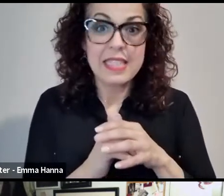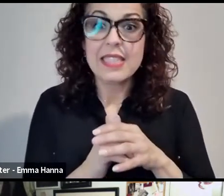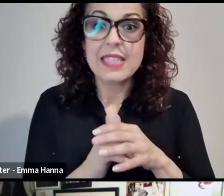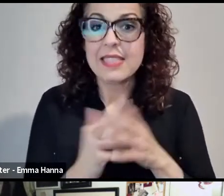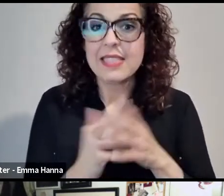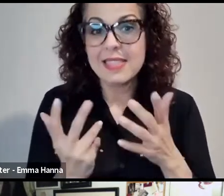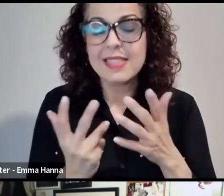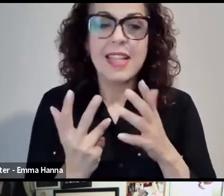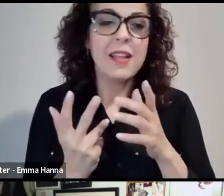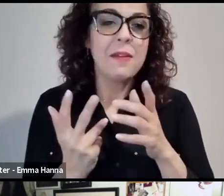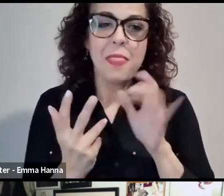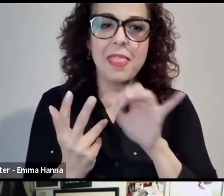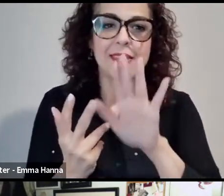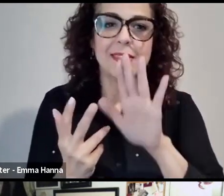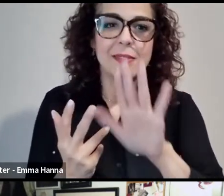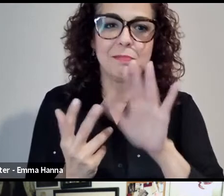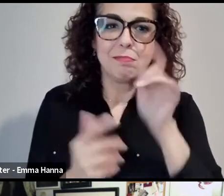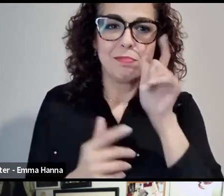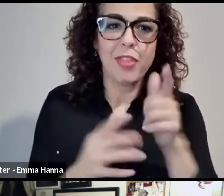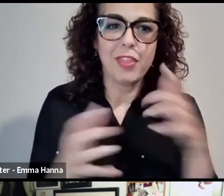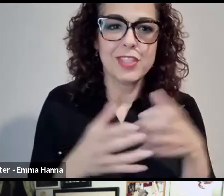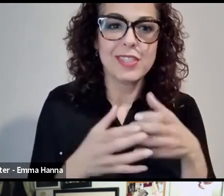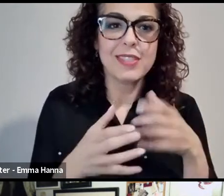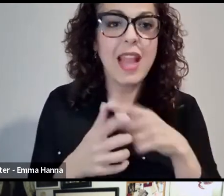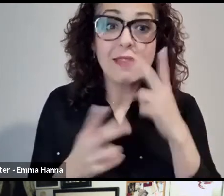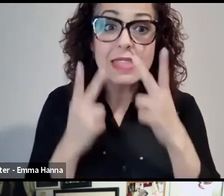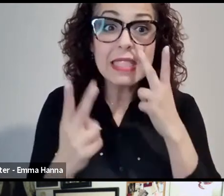Brothers of the Count, yes. And I've seen a lot of